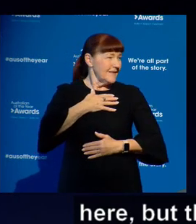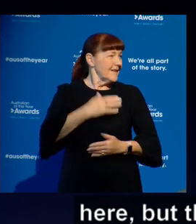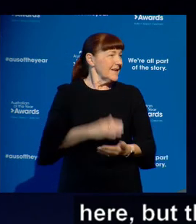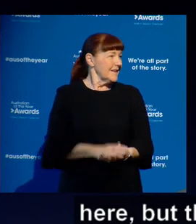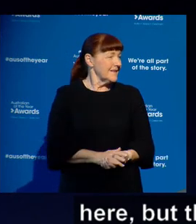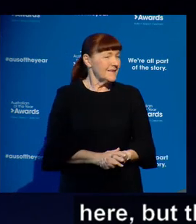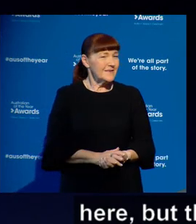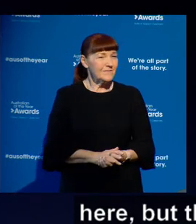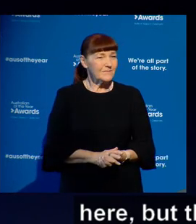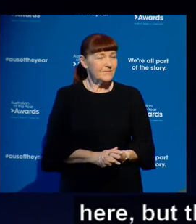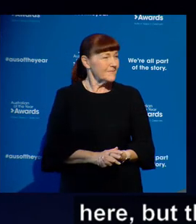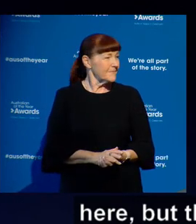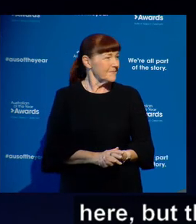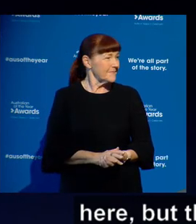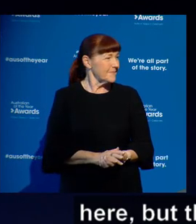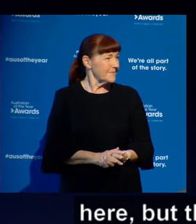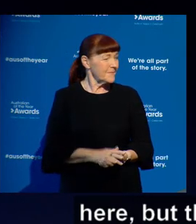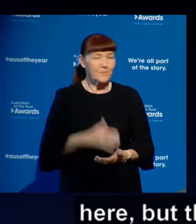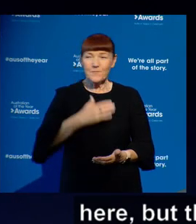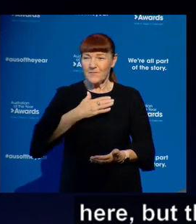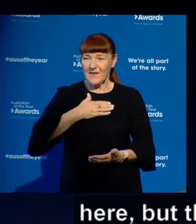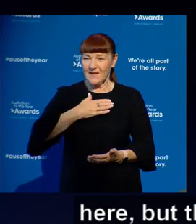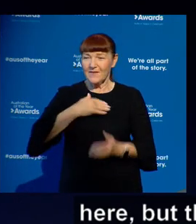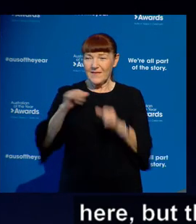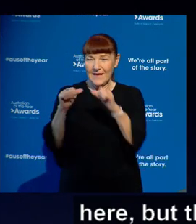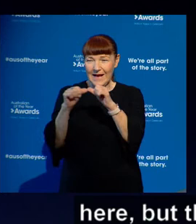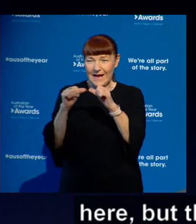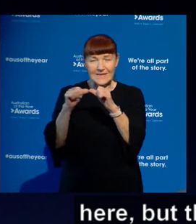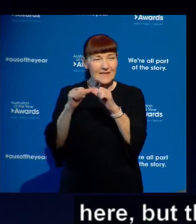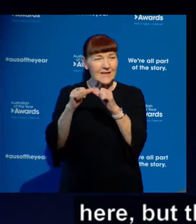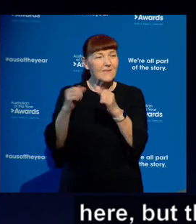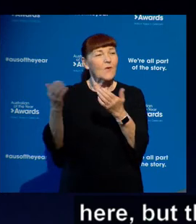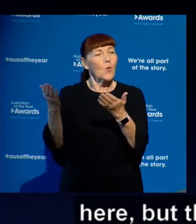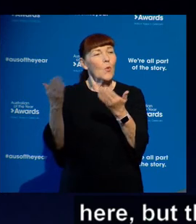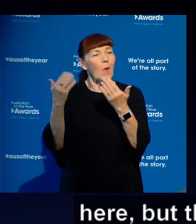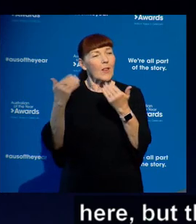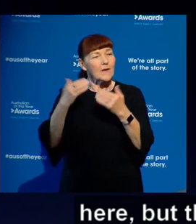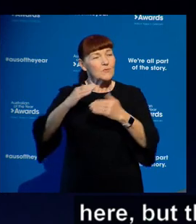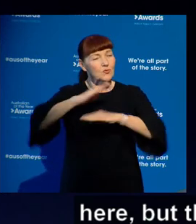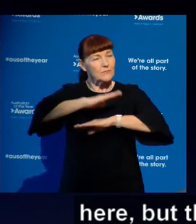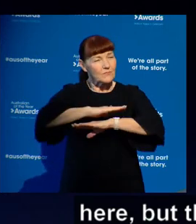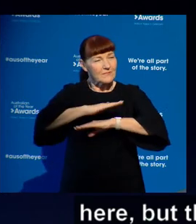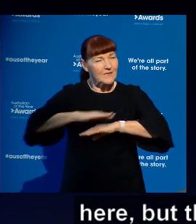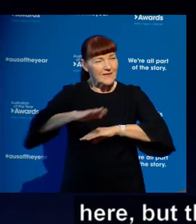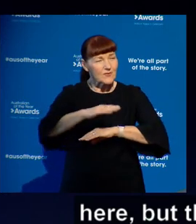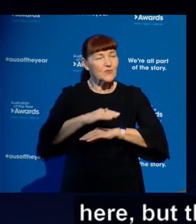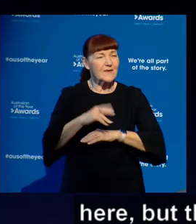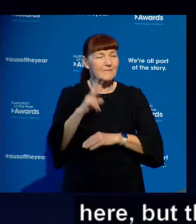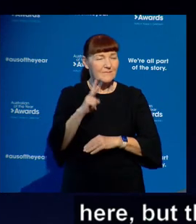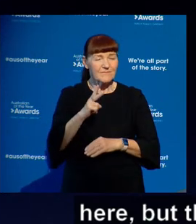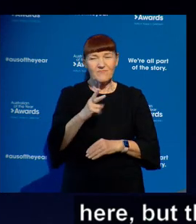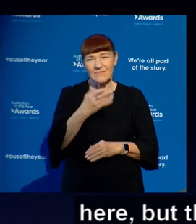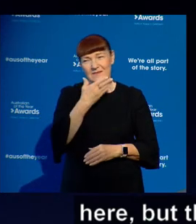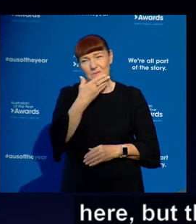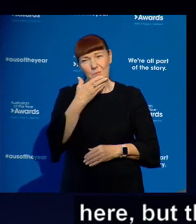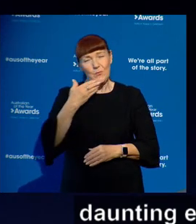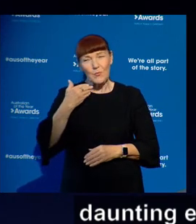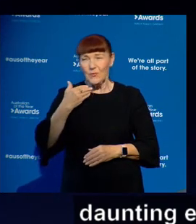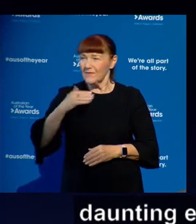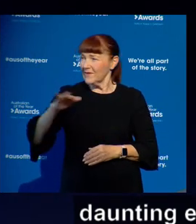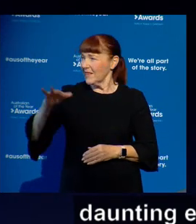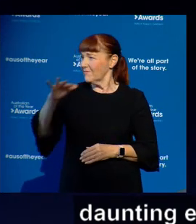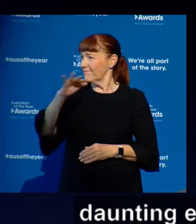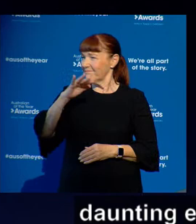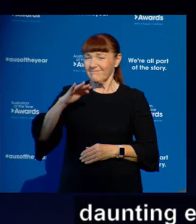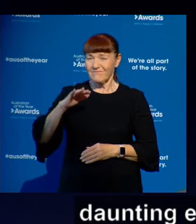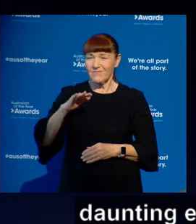I'd like to thank Vi for the welcome to country. Thank you. Welcome us once again to this beautiful part of our